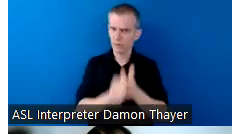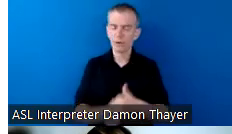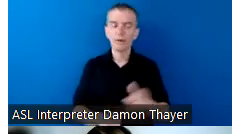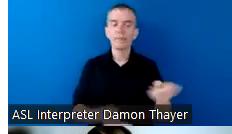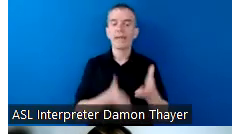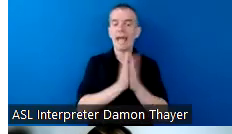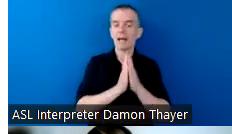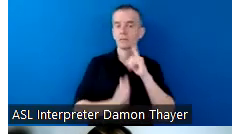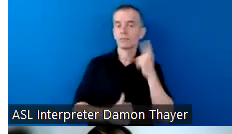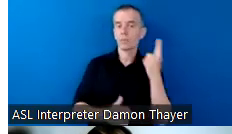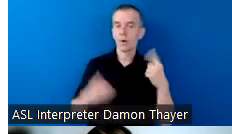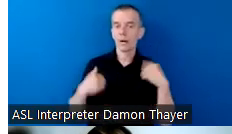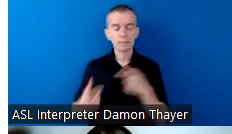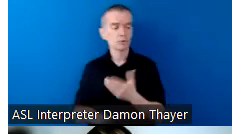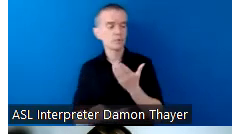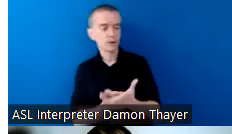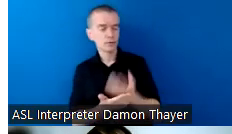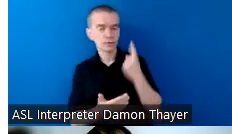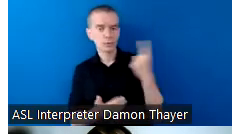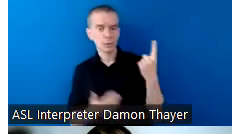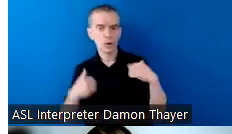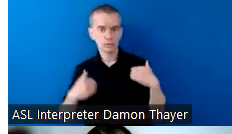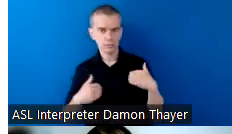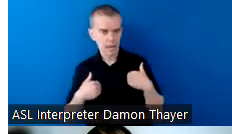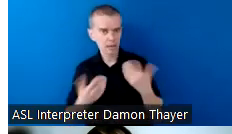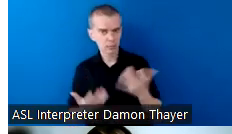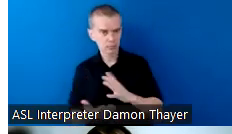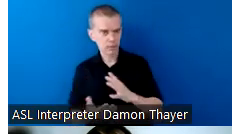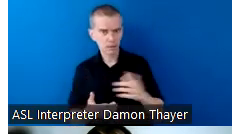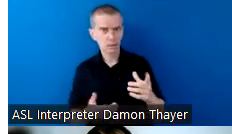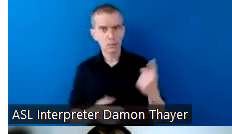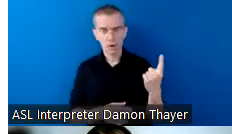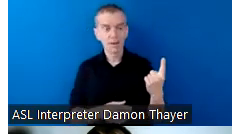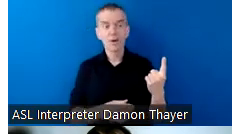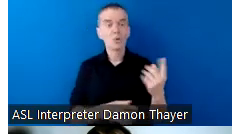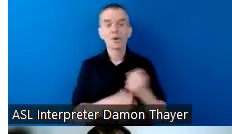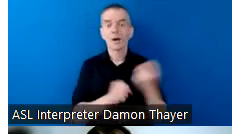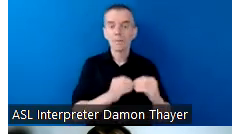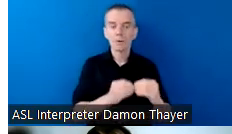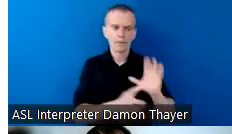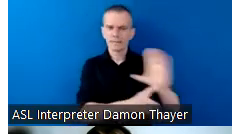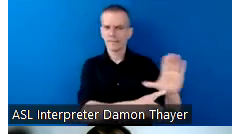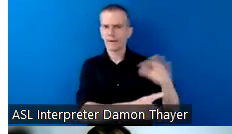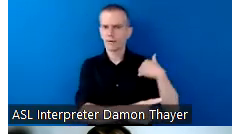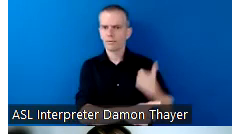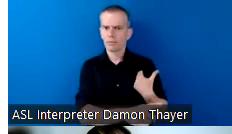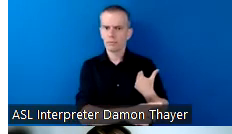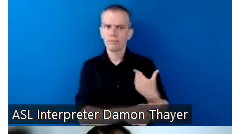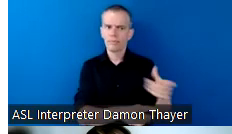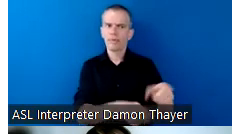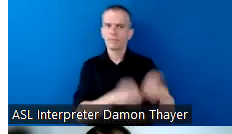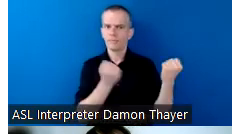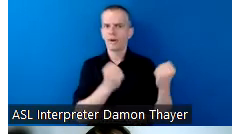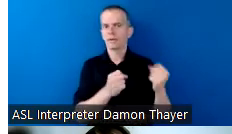animal and that's what you provided, the liability is on the client for the damage to the unit and violations of the rental agreement. And what